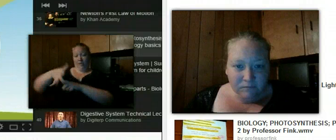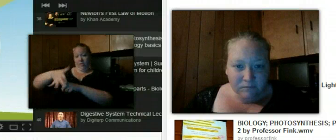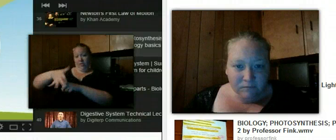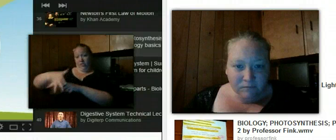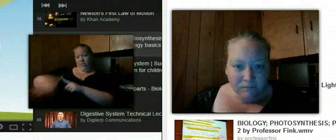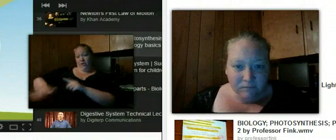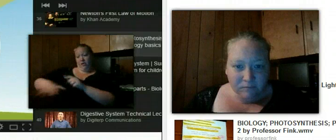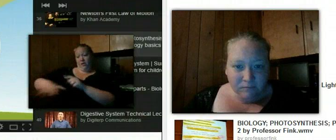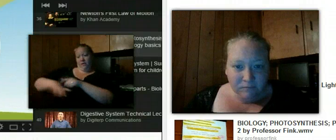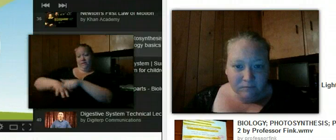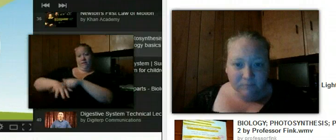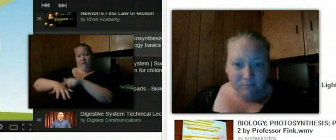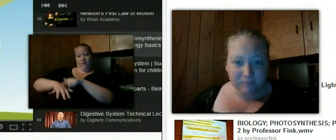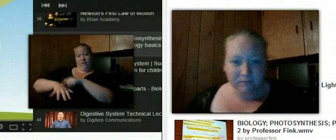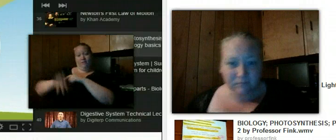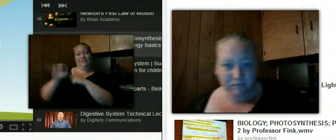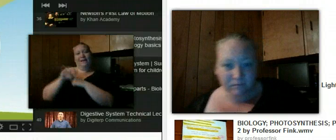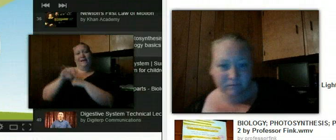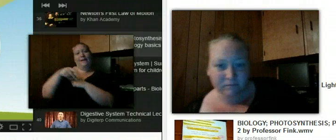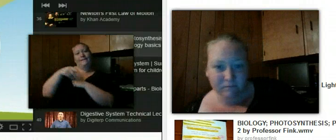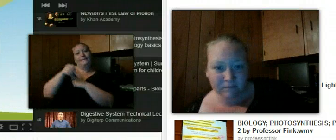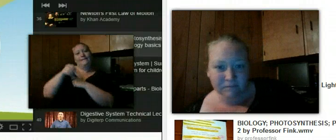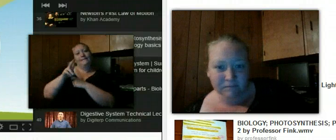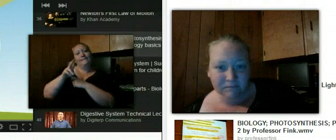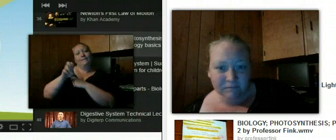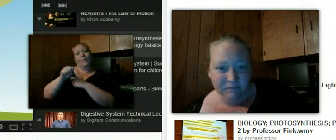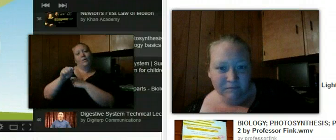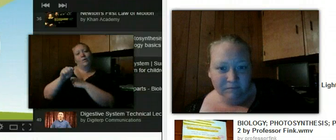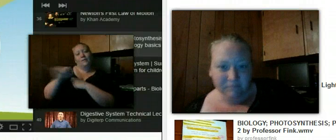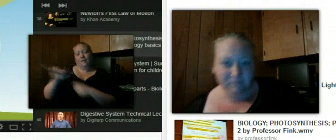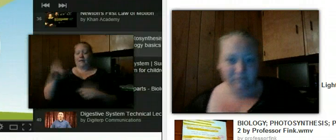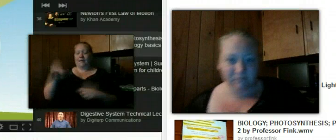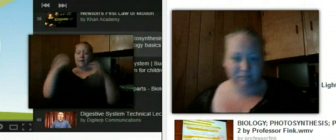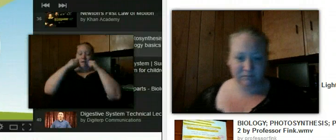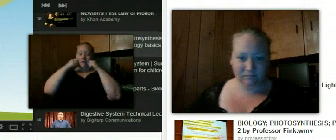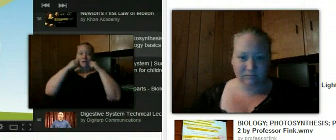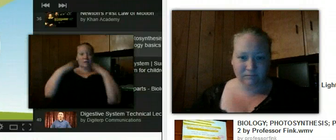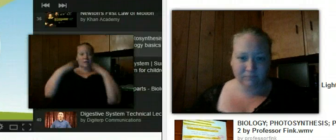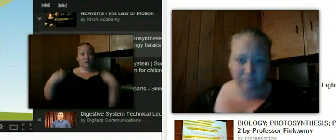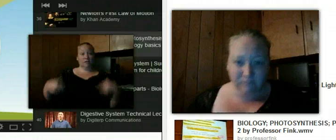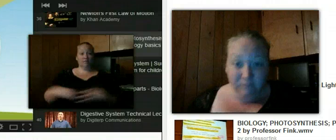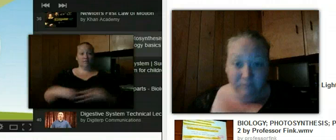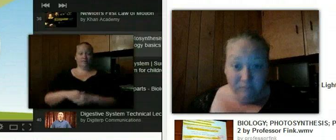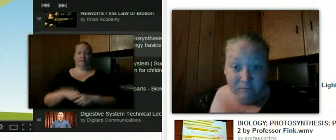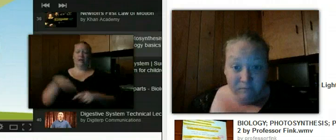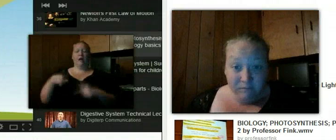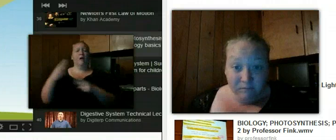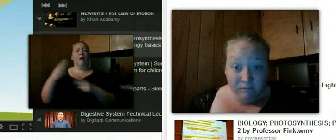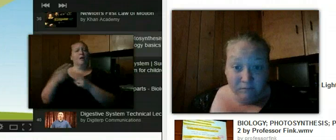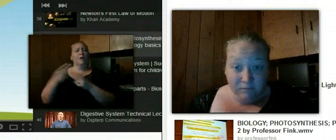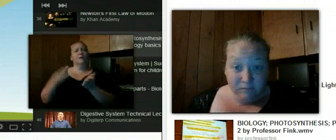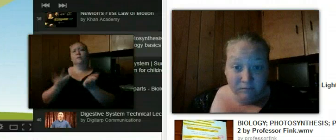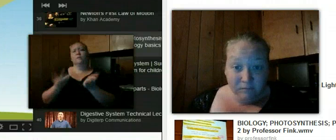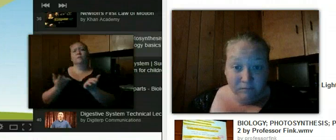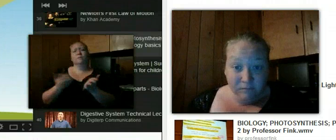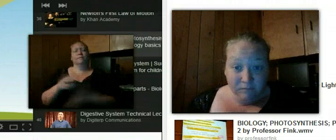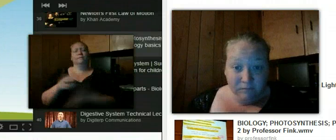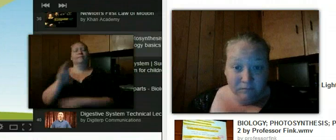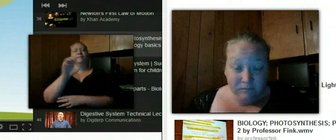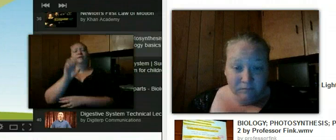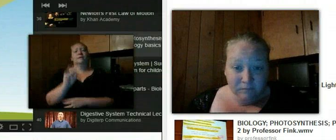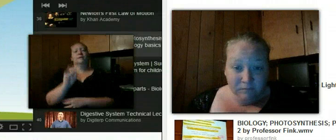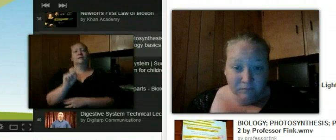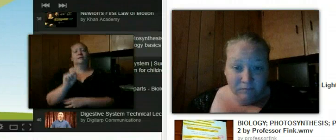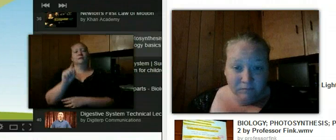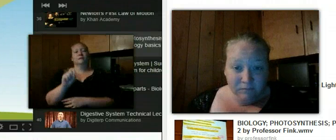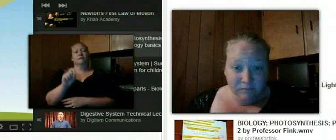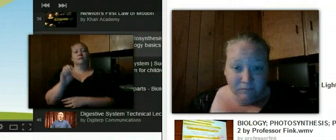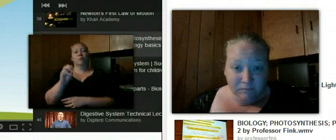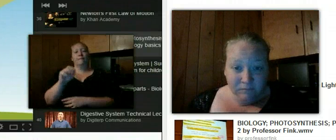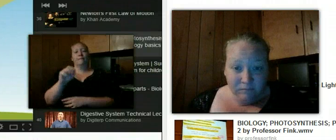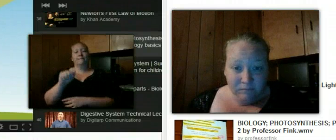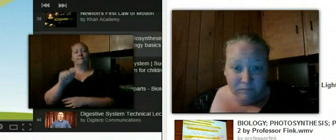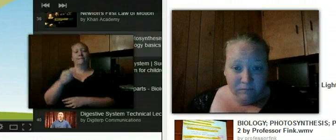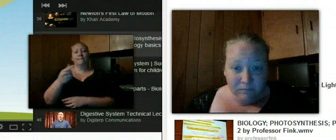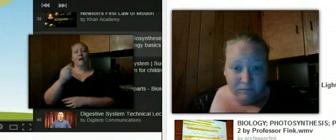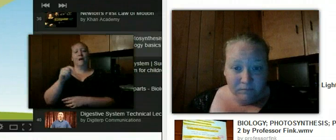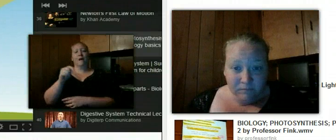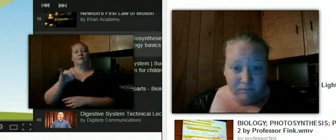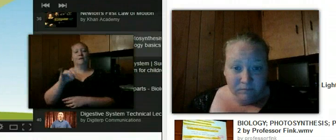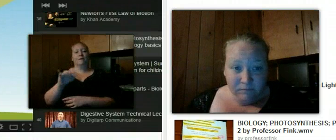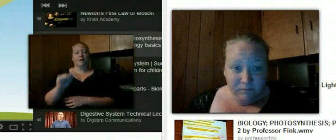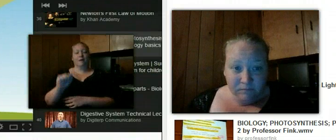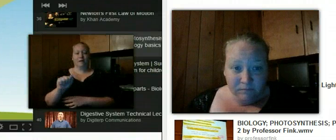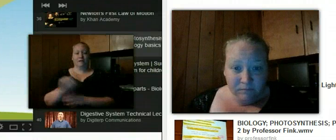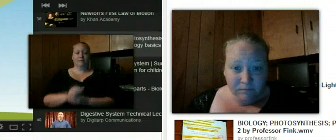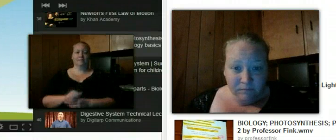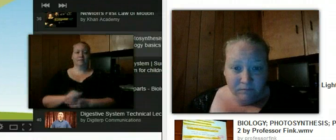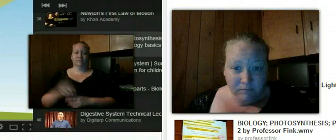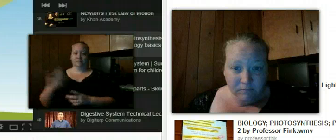on the skin of our bodies. These pores are called stomata. These stomata are responsible for the exchange of